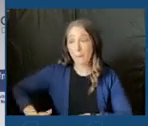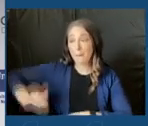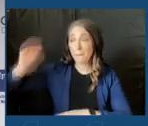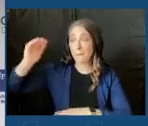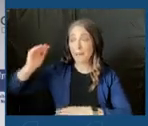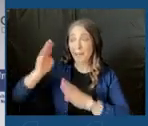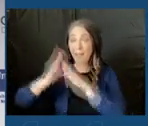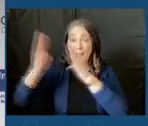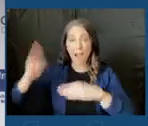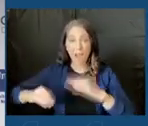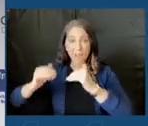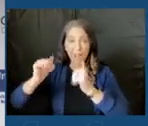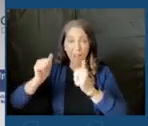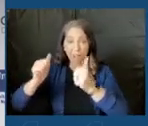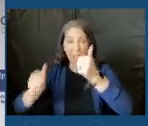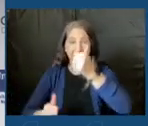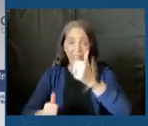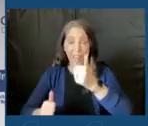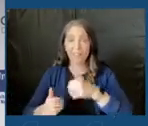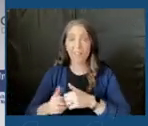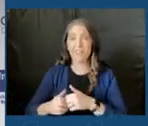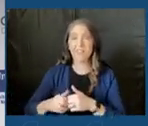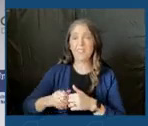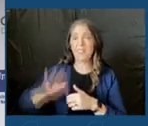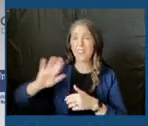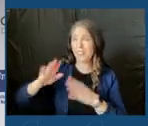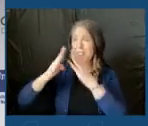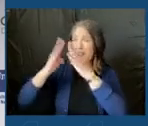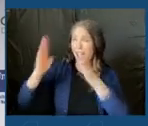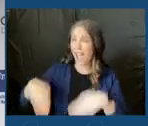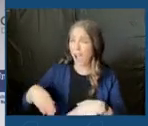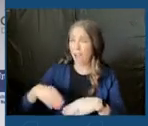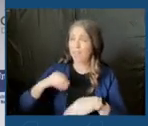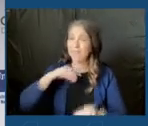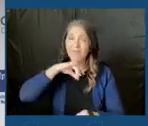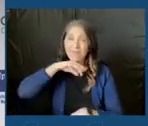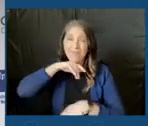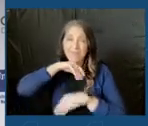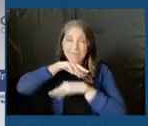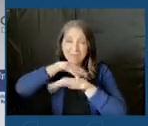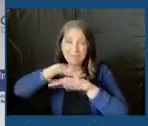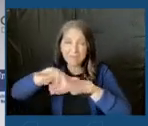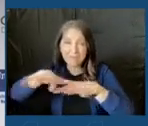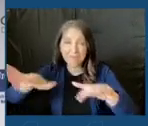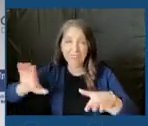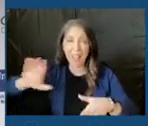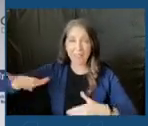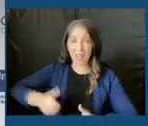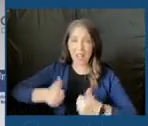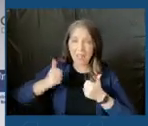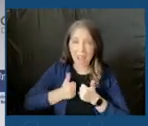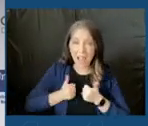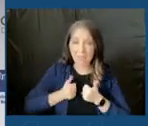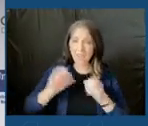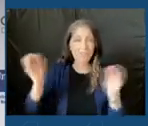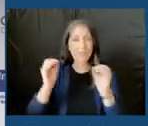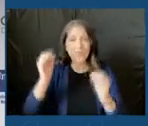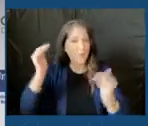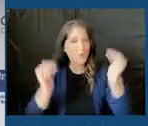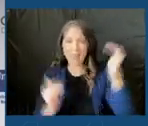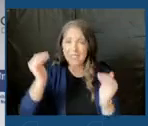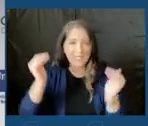own environment may be contaminating their little lives. Lead paint on the walls is an